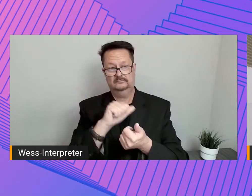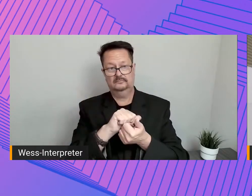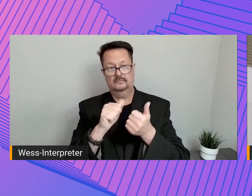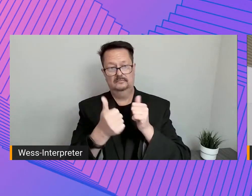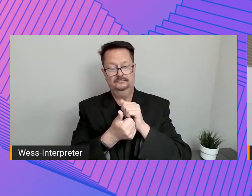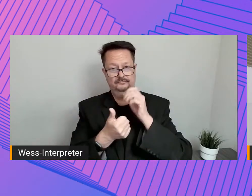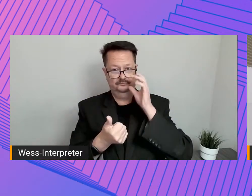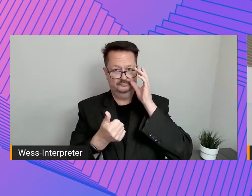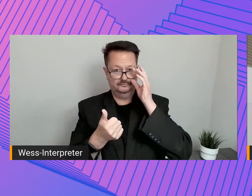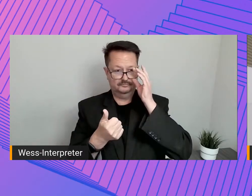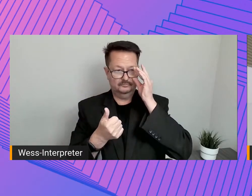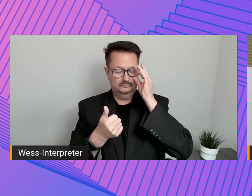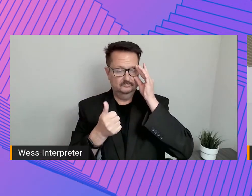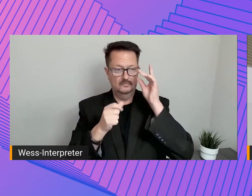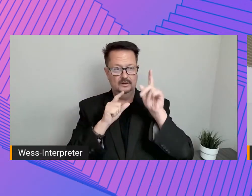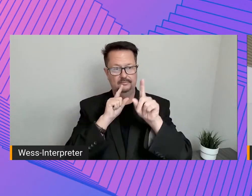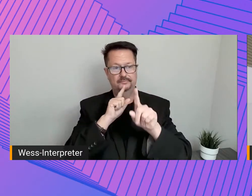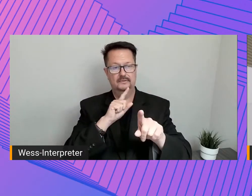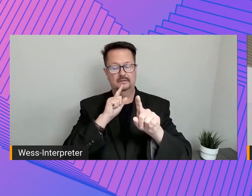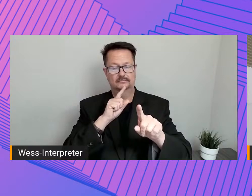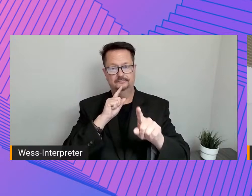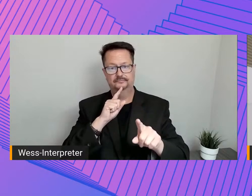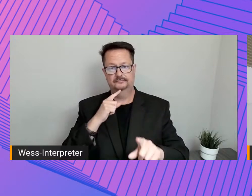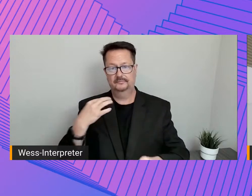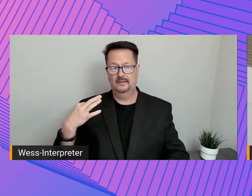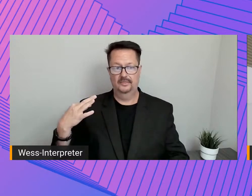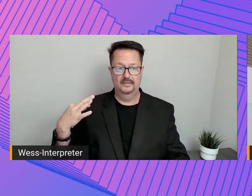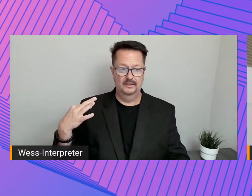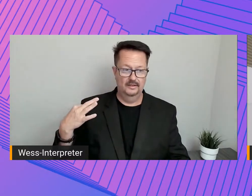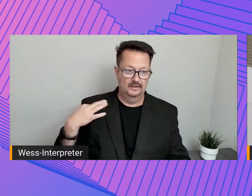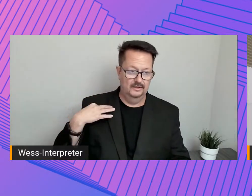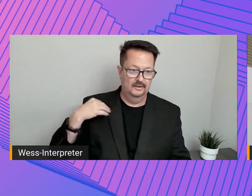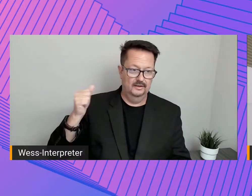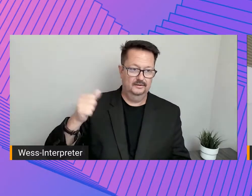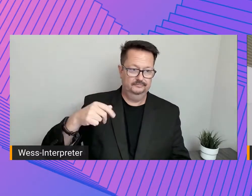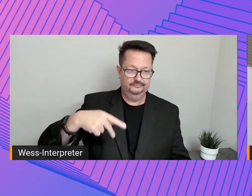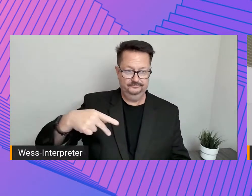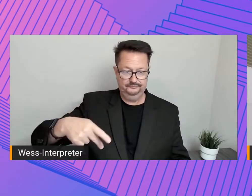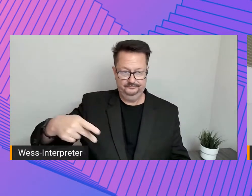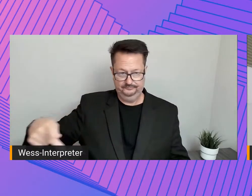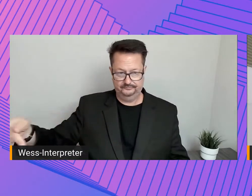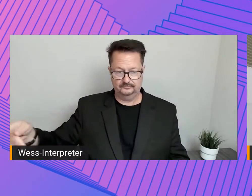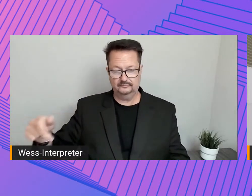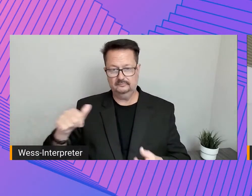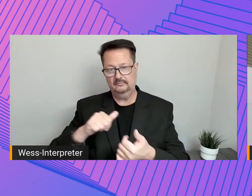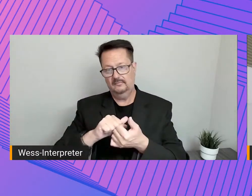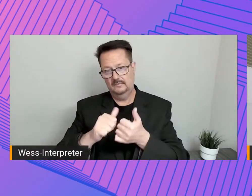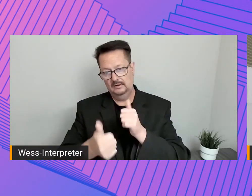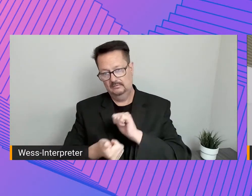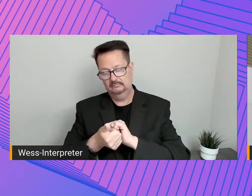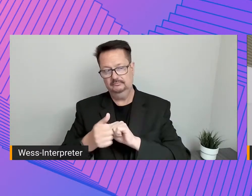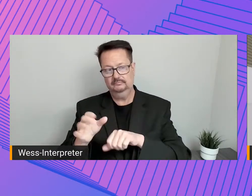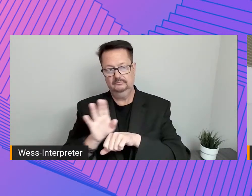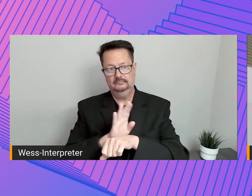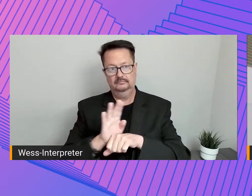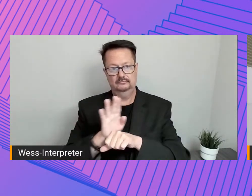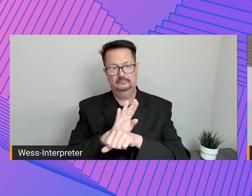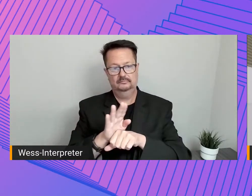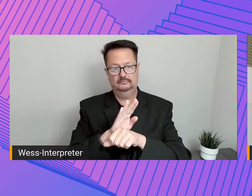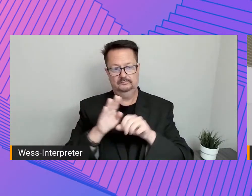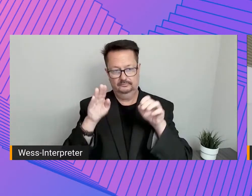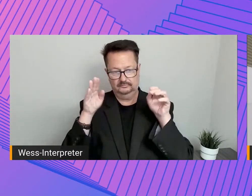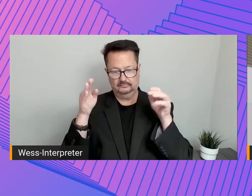over time as the application changes, as the business focus changes, will really help